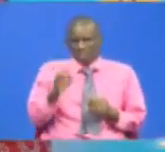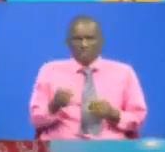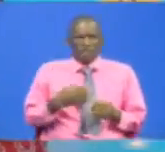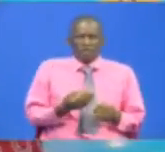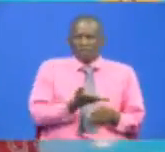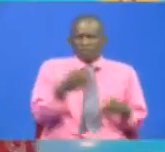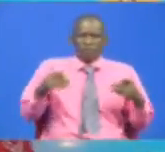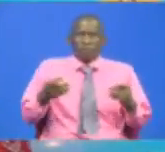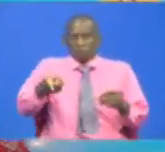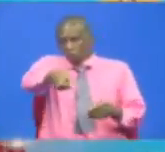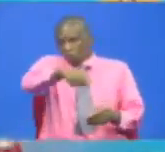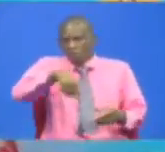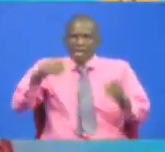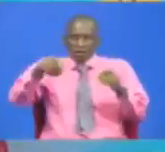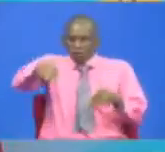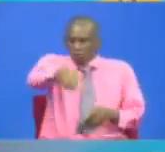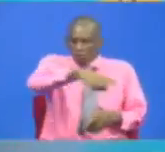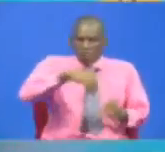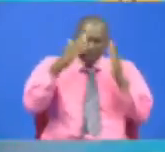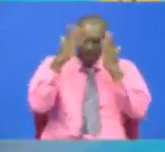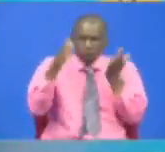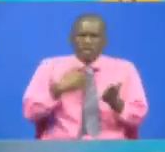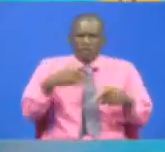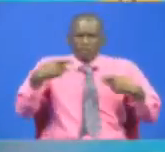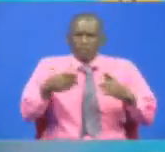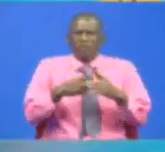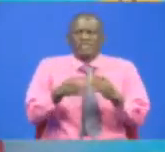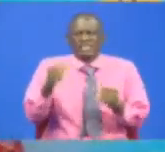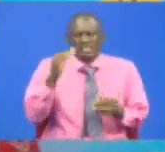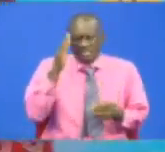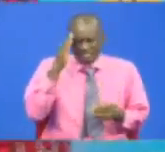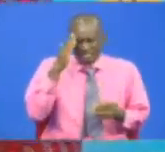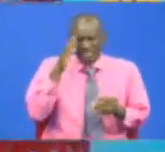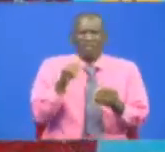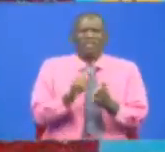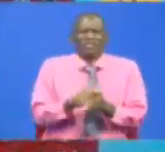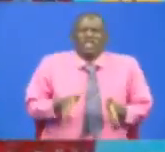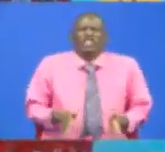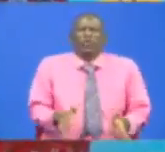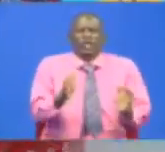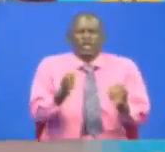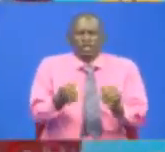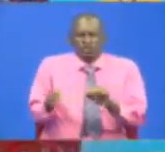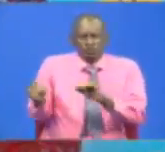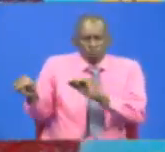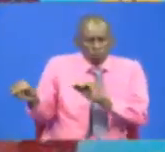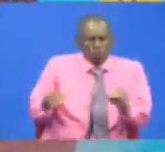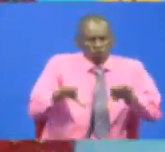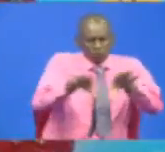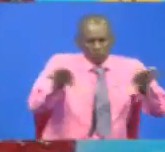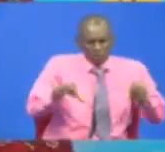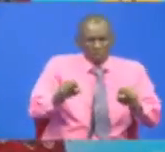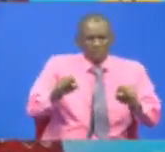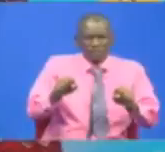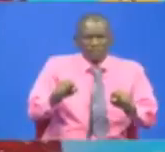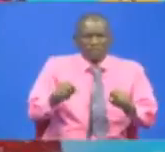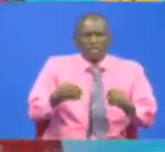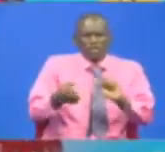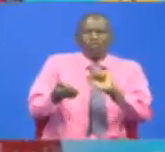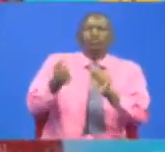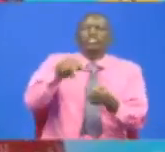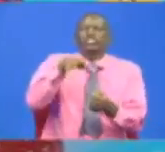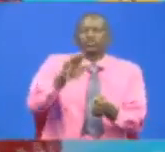people, we are aware that there are people who have started thinking that the way to shift the system is to turn your house into a